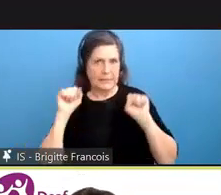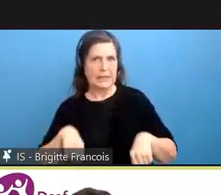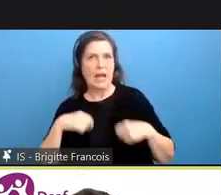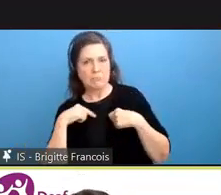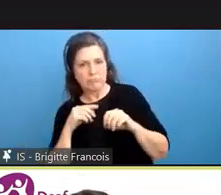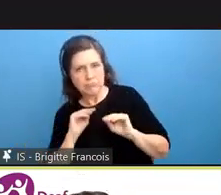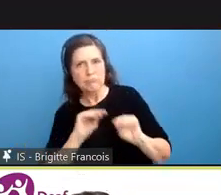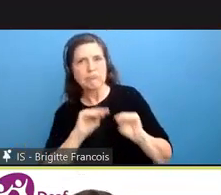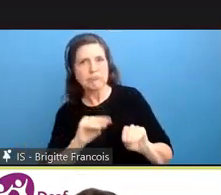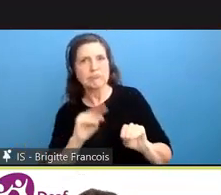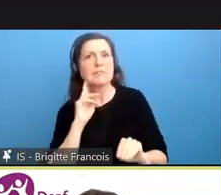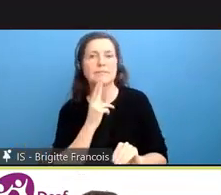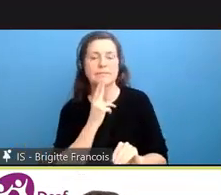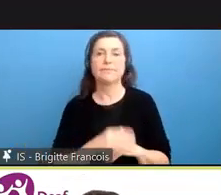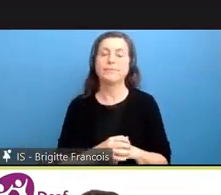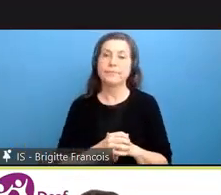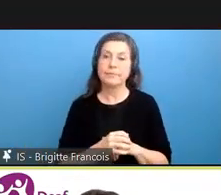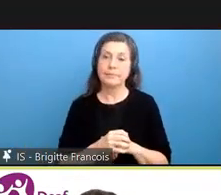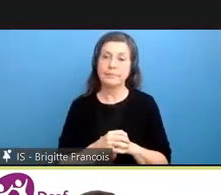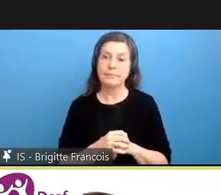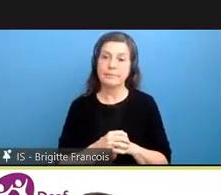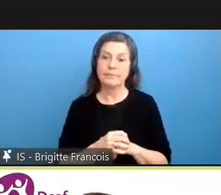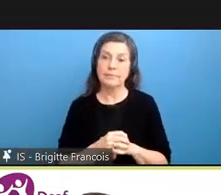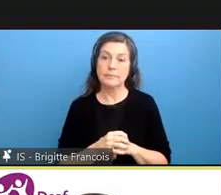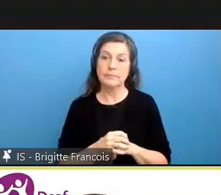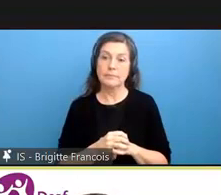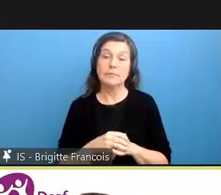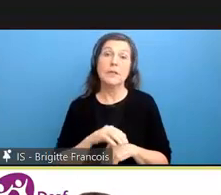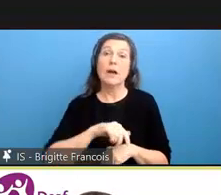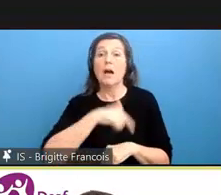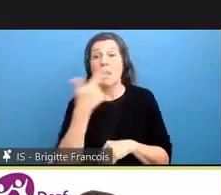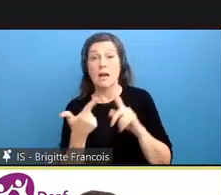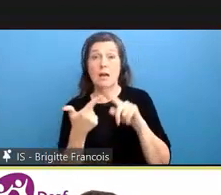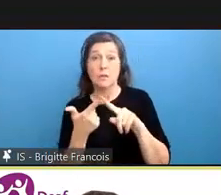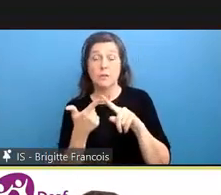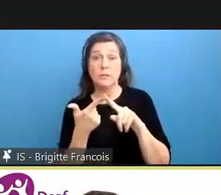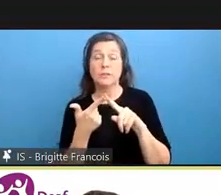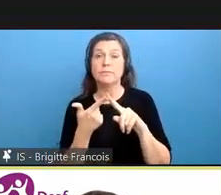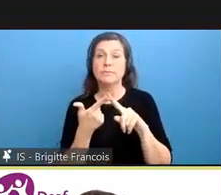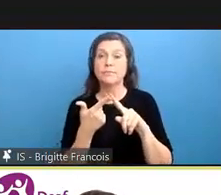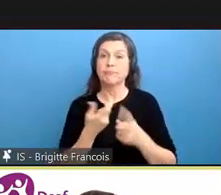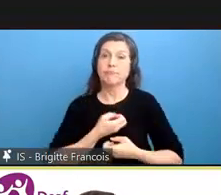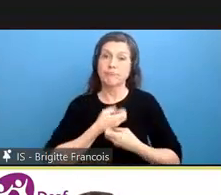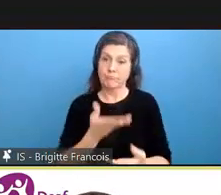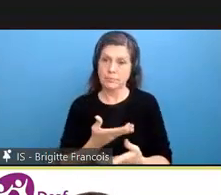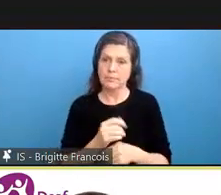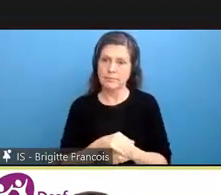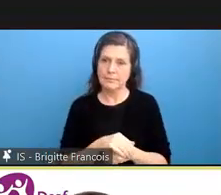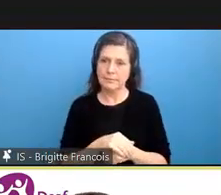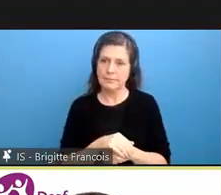work in that way. And one of our other main points, we were joined by